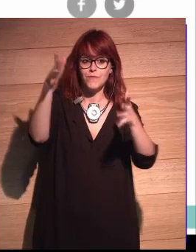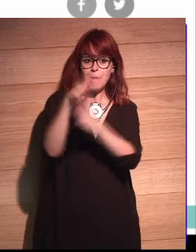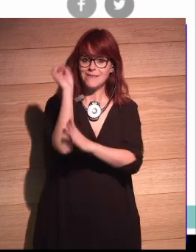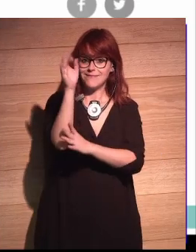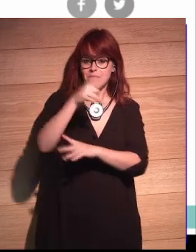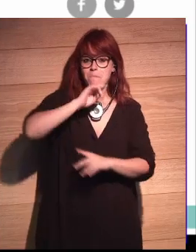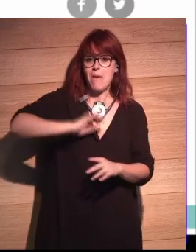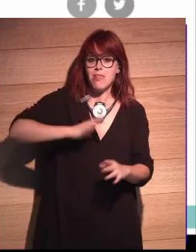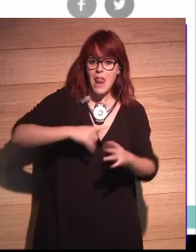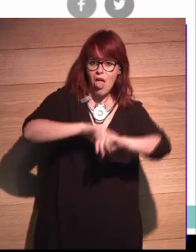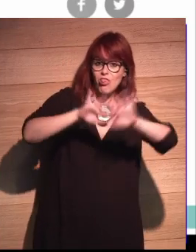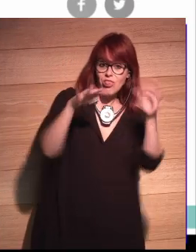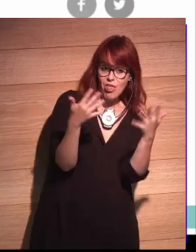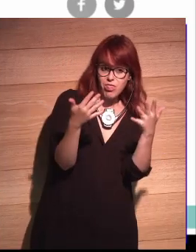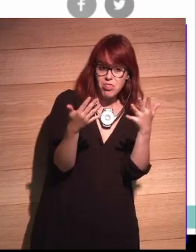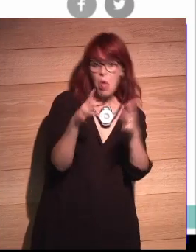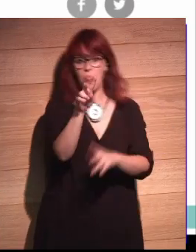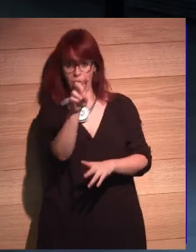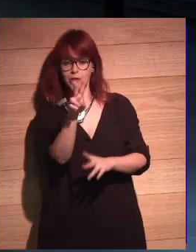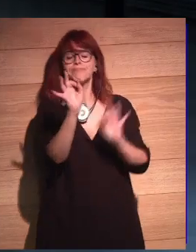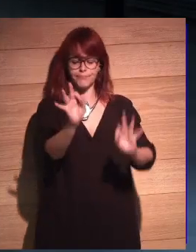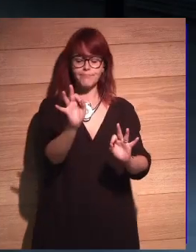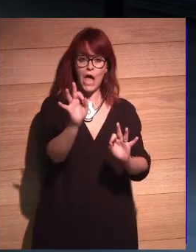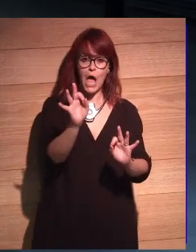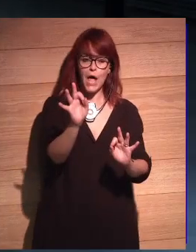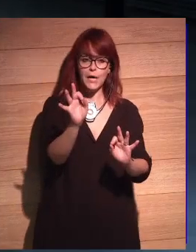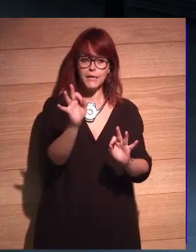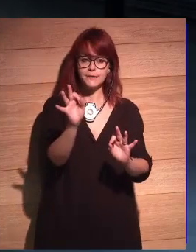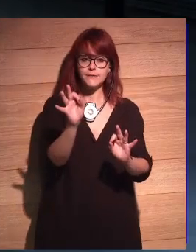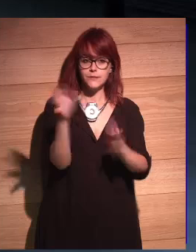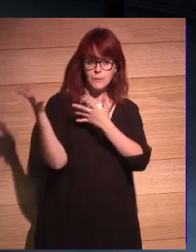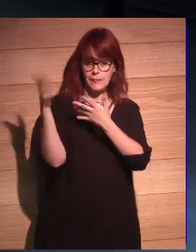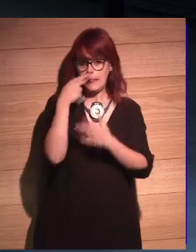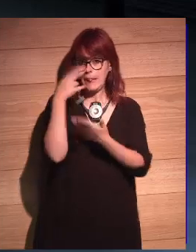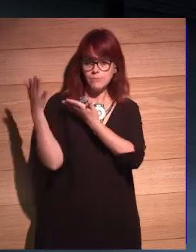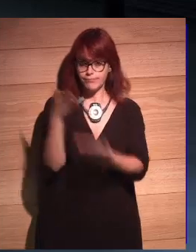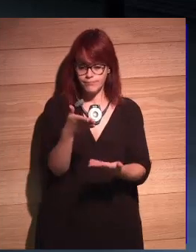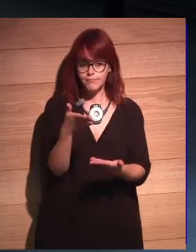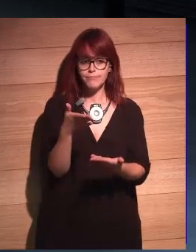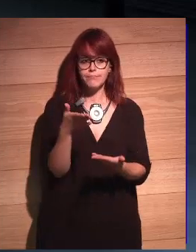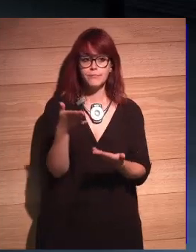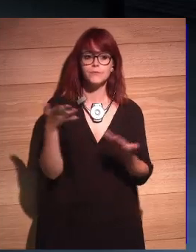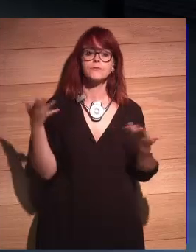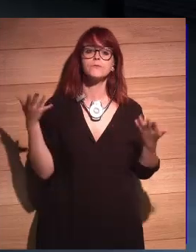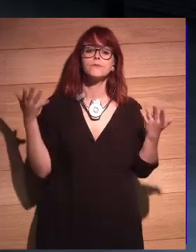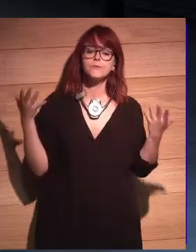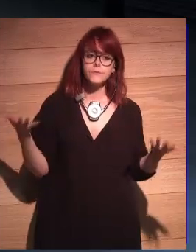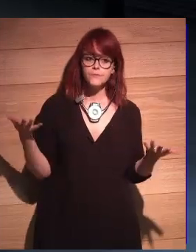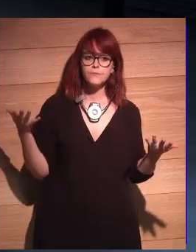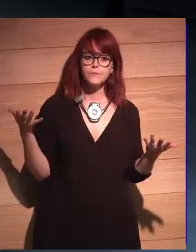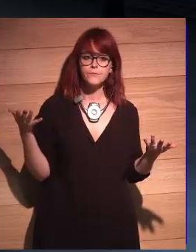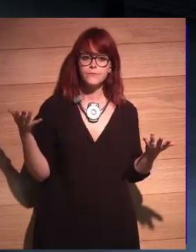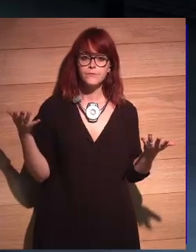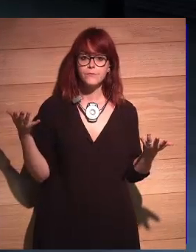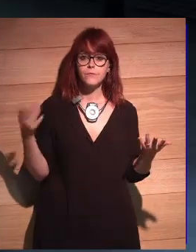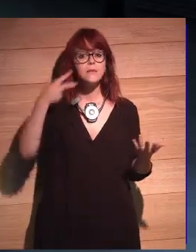o'clock. 12 o'clock? Yes. Cool. So, let's go back to living room. Fully